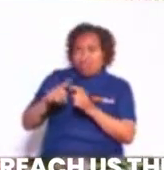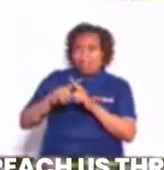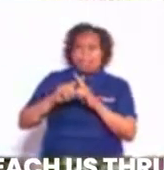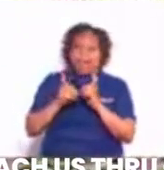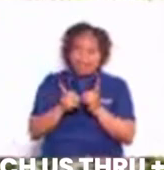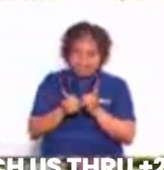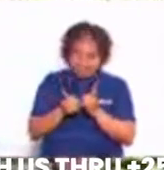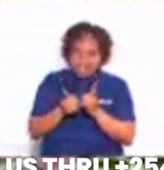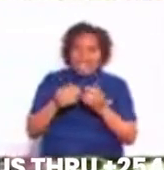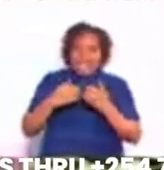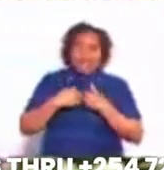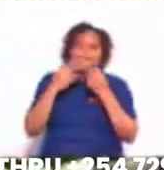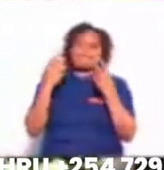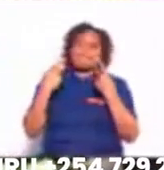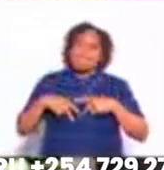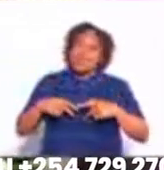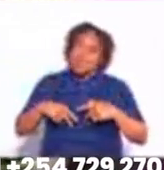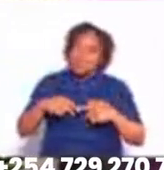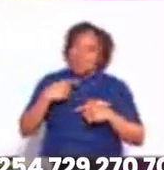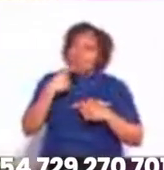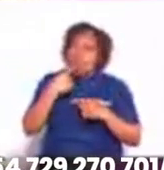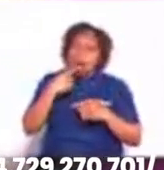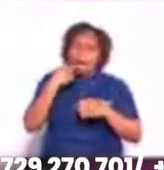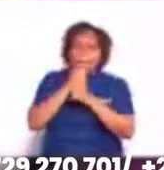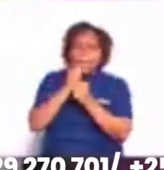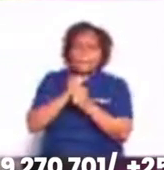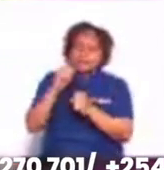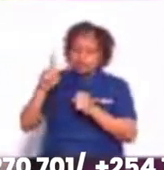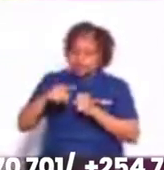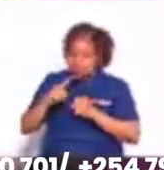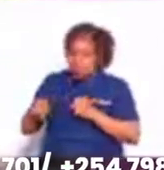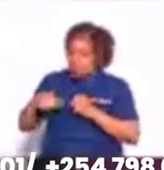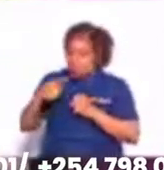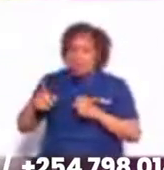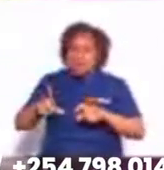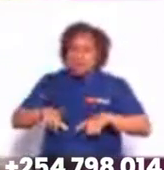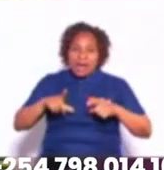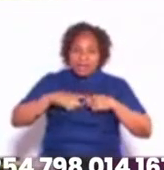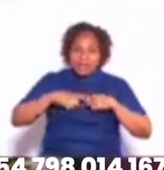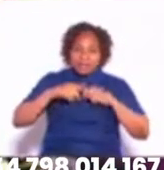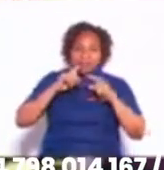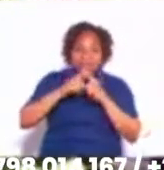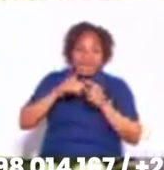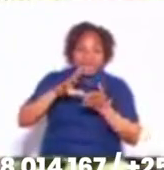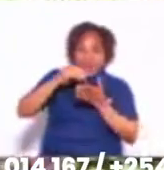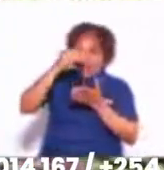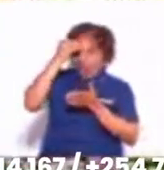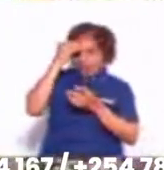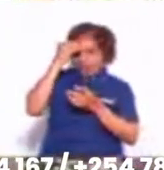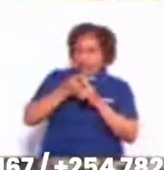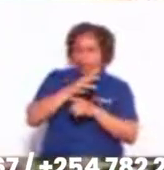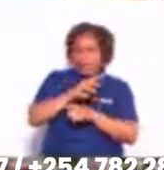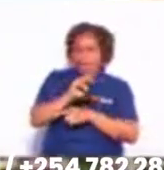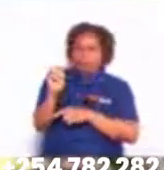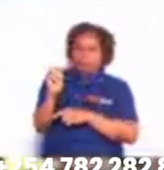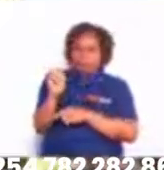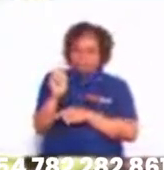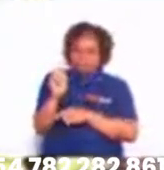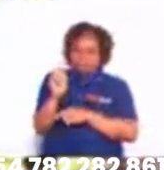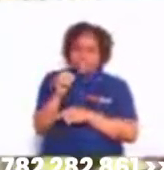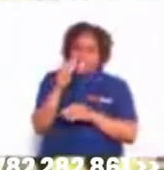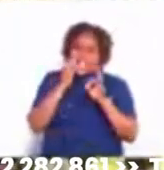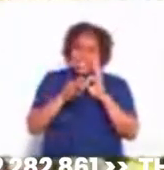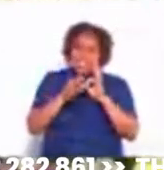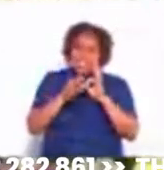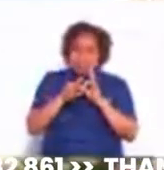we have people who have been made a lot of mistakes in their lives. We can learn from them. If you take enough